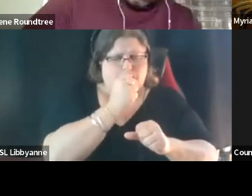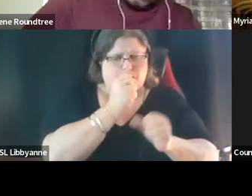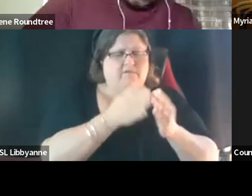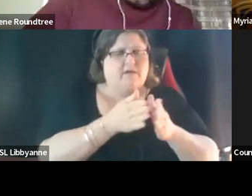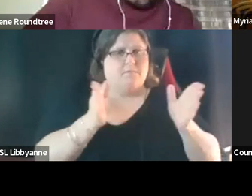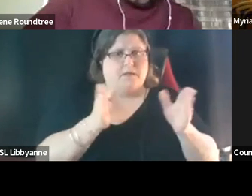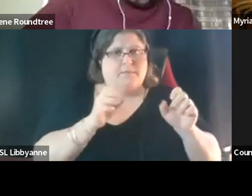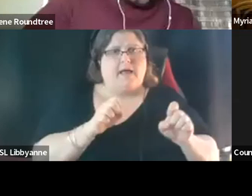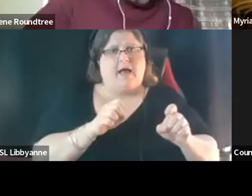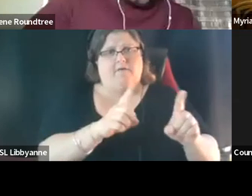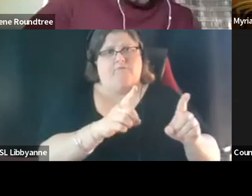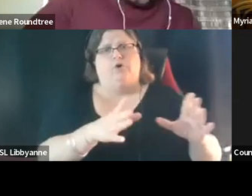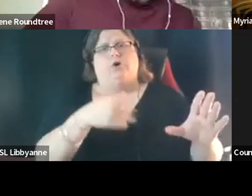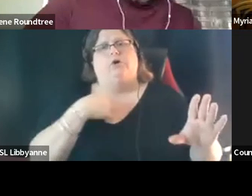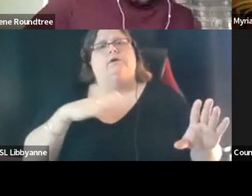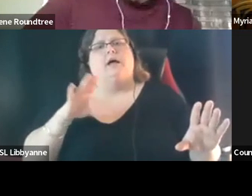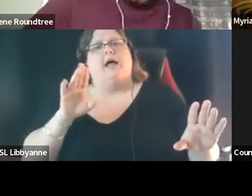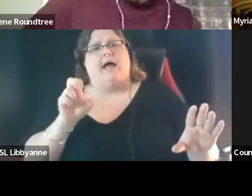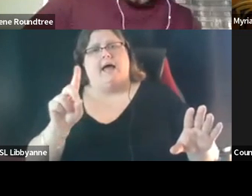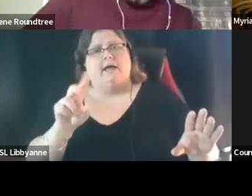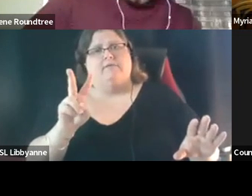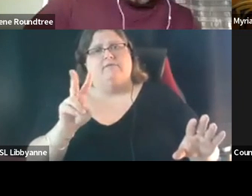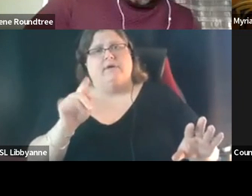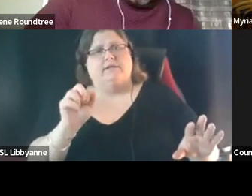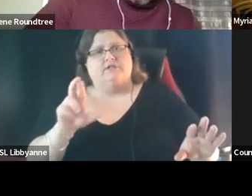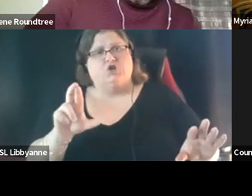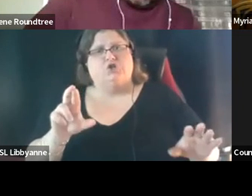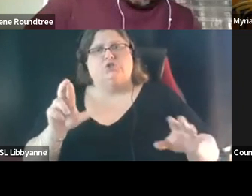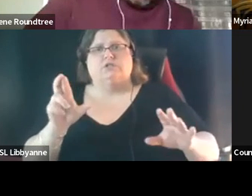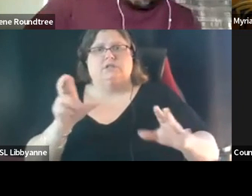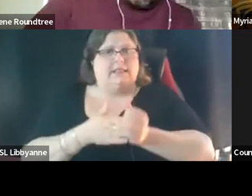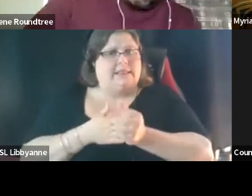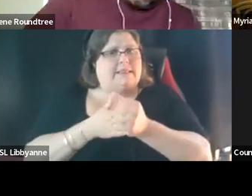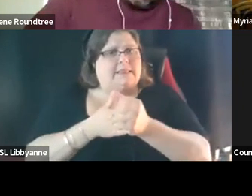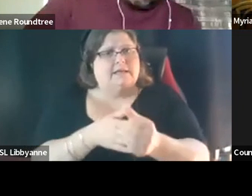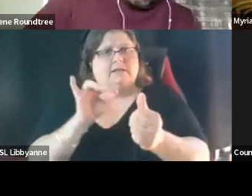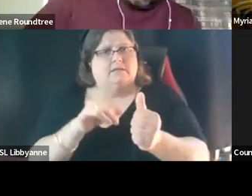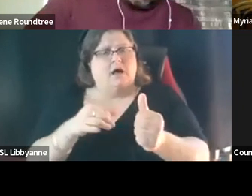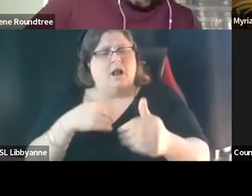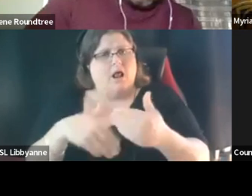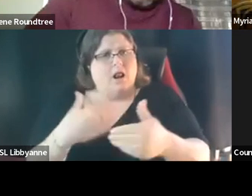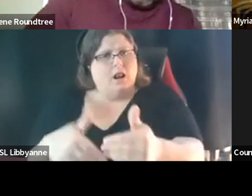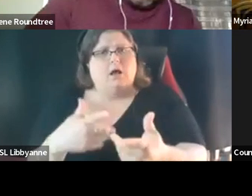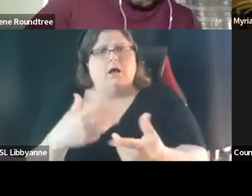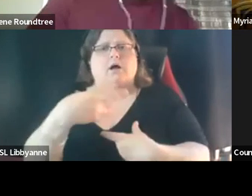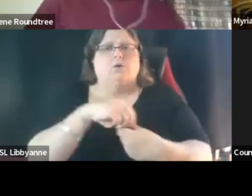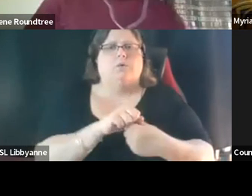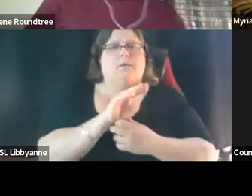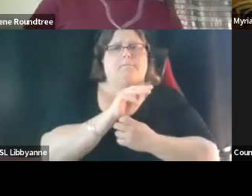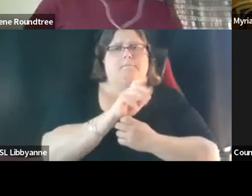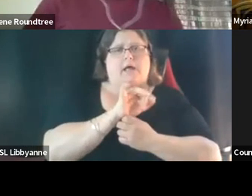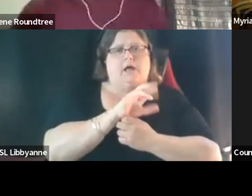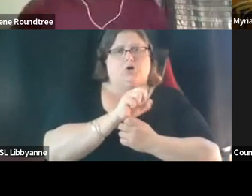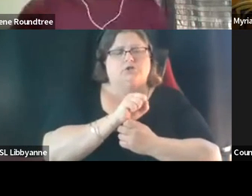been so helpful, as well as the mayor's office, local foundations,